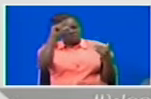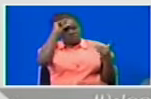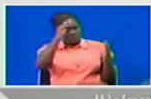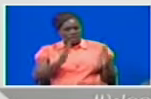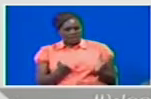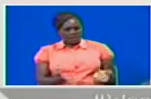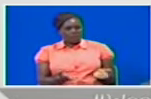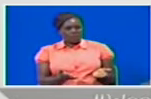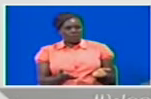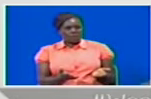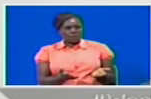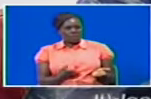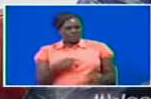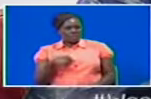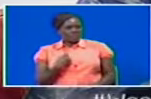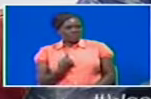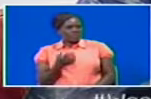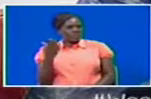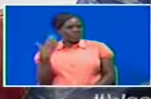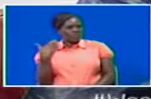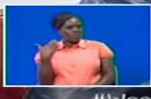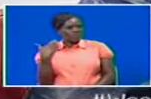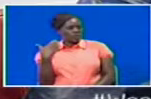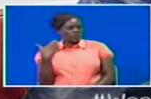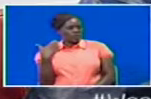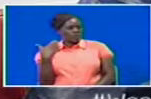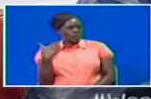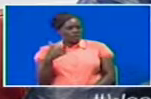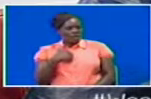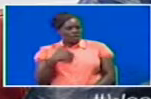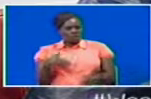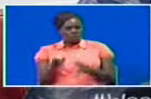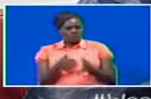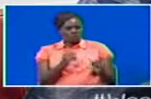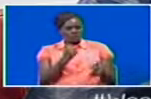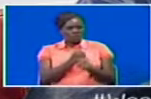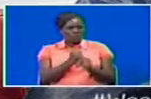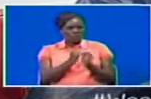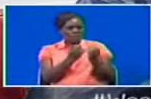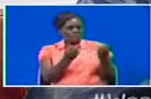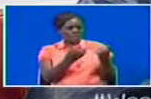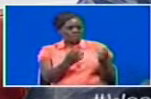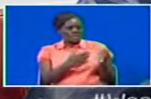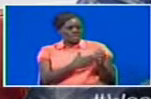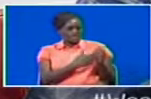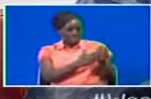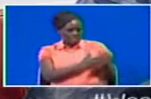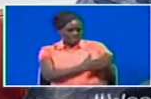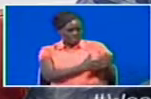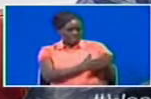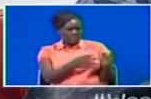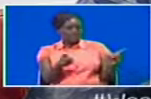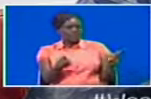now? I have been, I've had an opportunity to work with quite a number of those leaders,